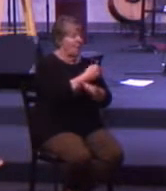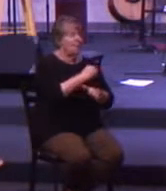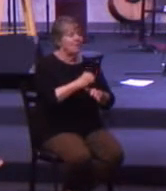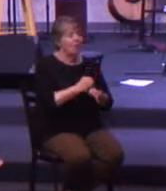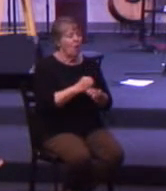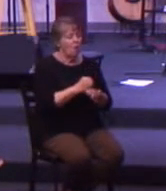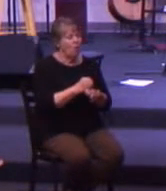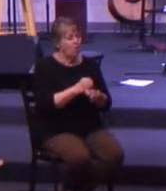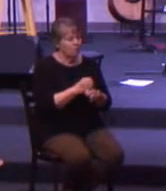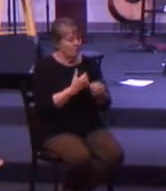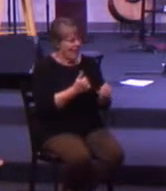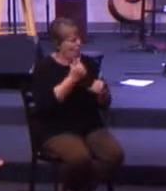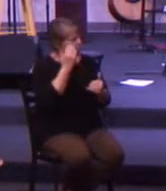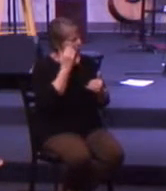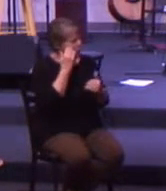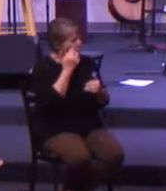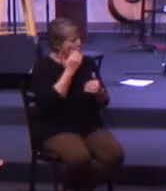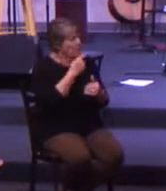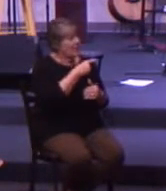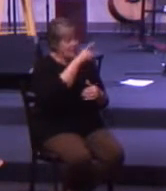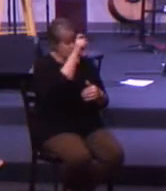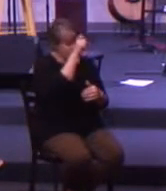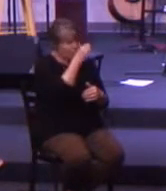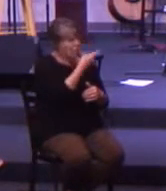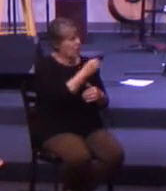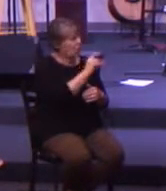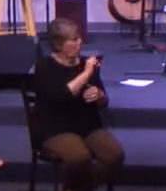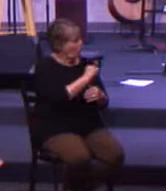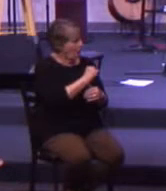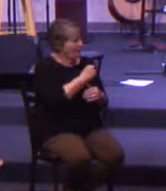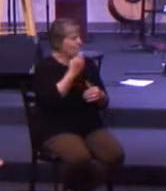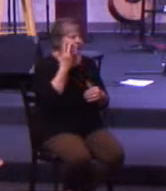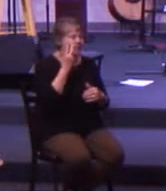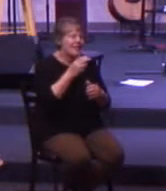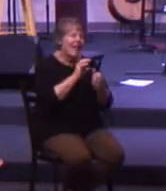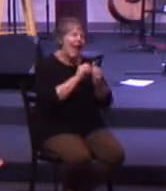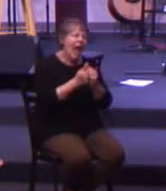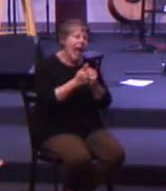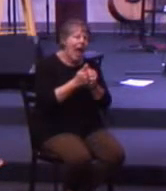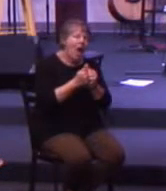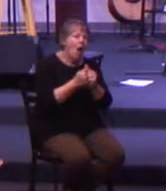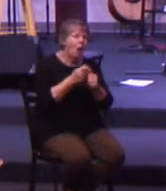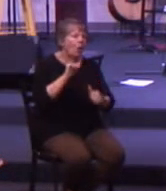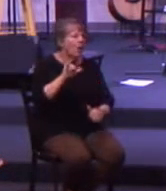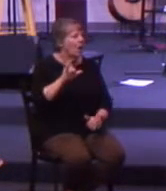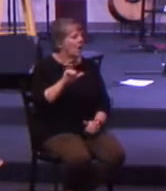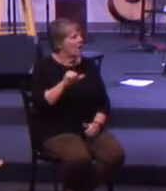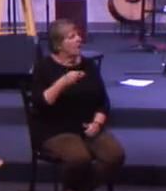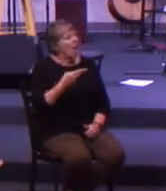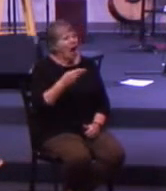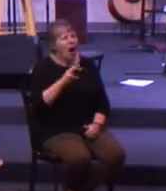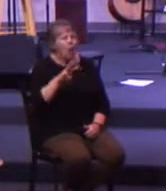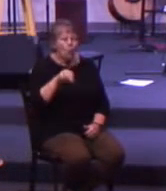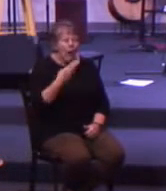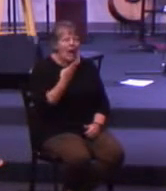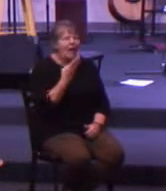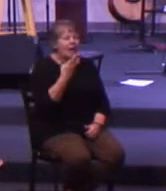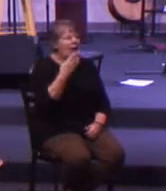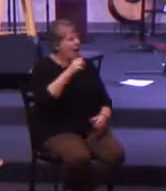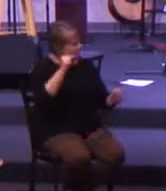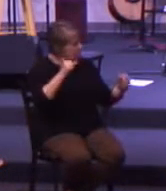gods. And we see how Yahweh has stood up against all the gods of Egypt. And this is the point in the story where I think,